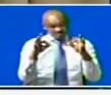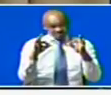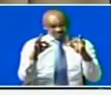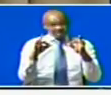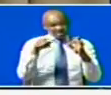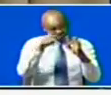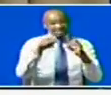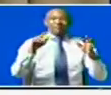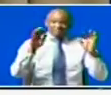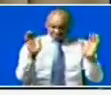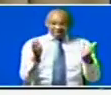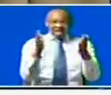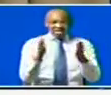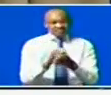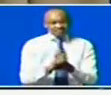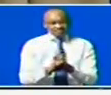they were fair,